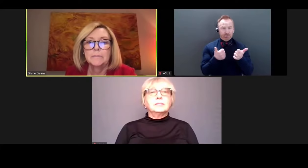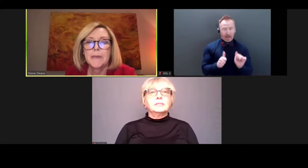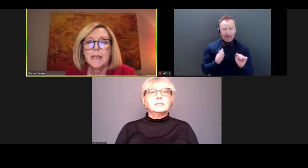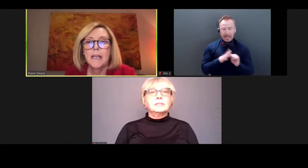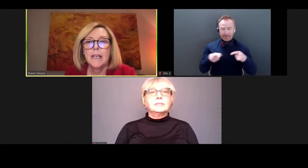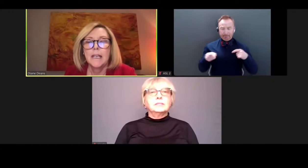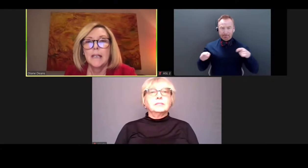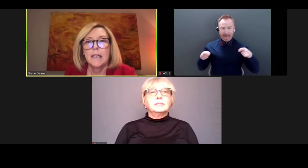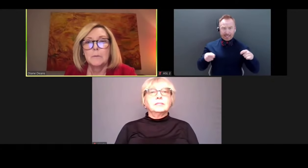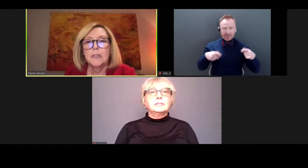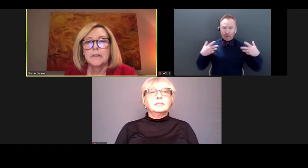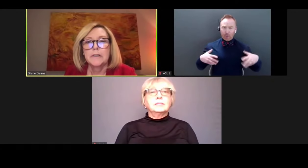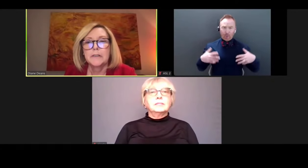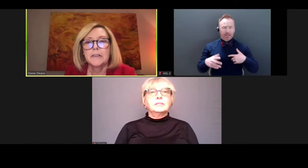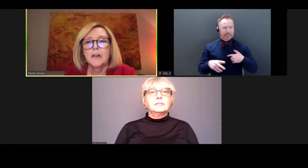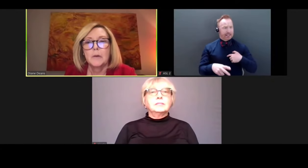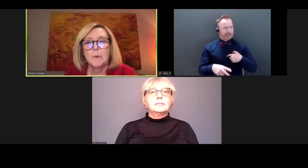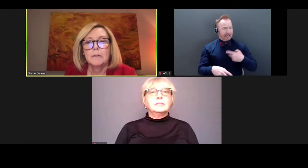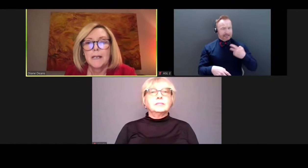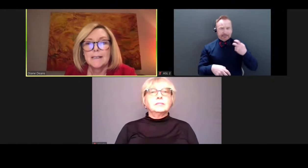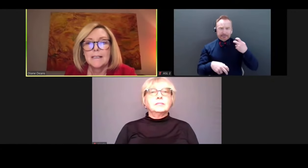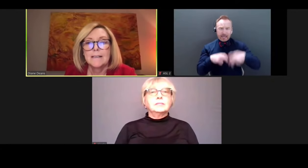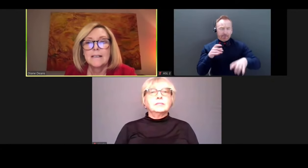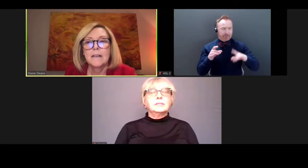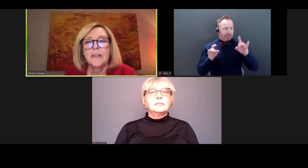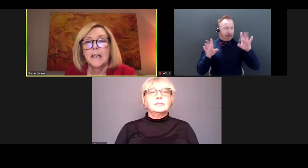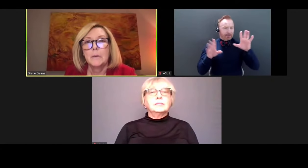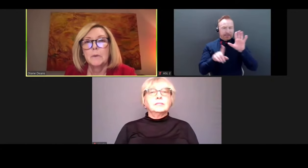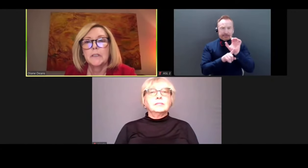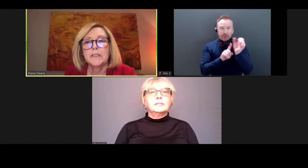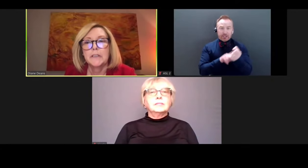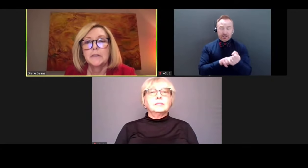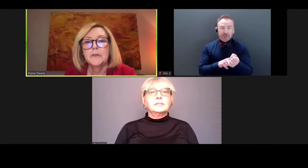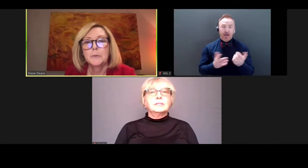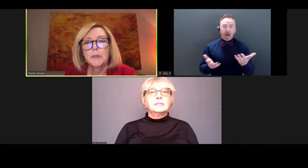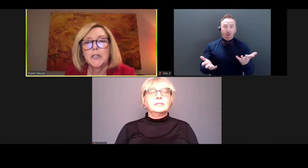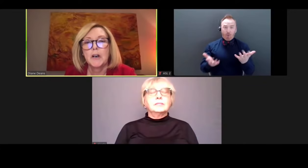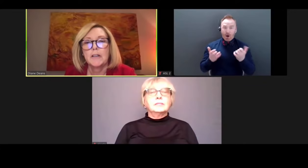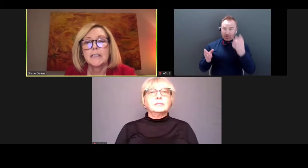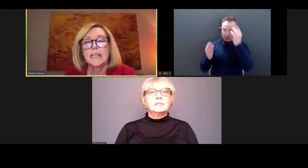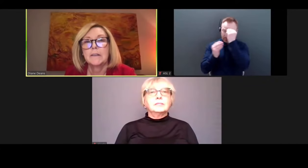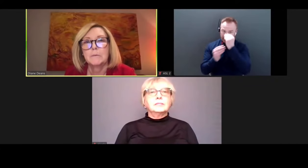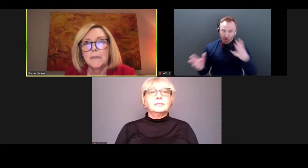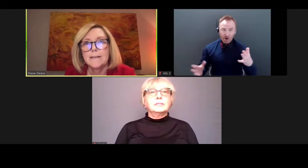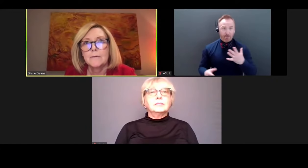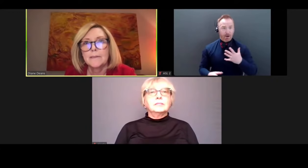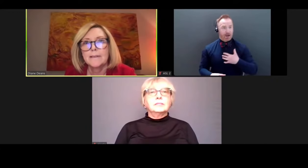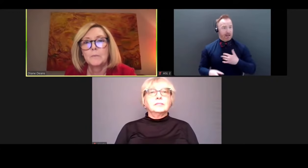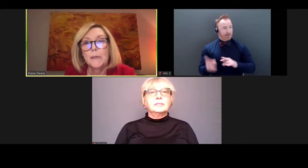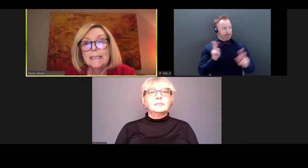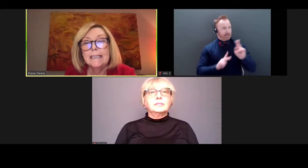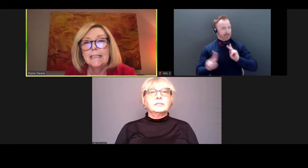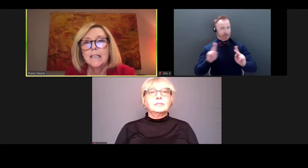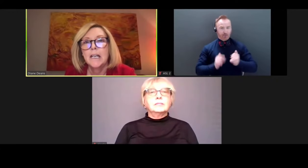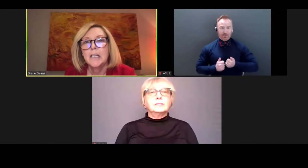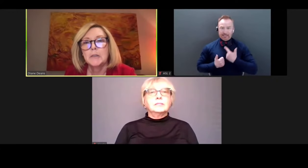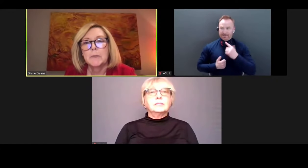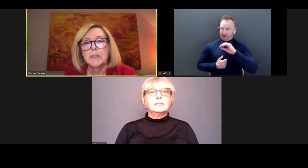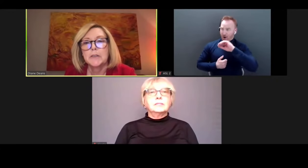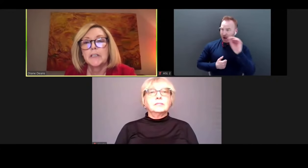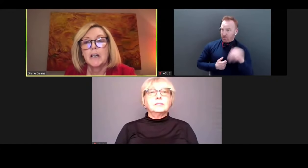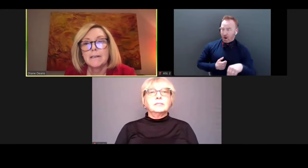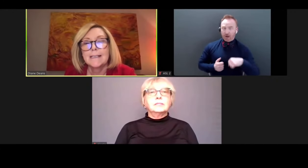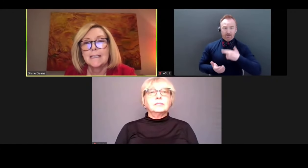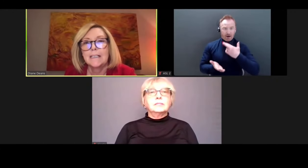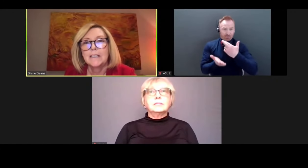situation. And I want to assure Ottawa residents that I will continue to work hard to get the resources we need to